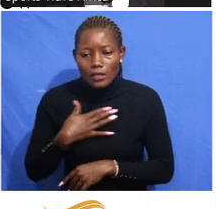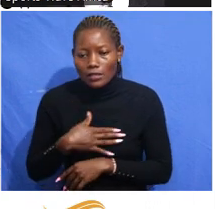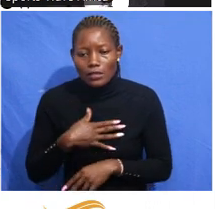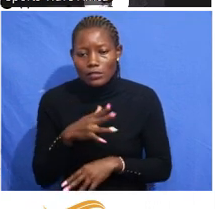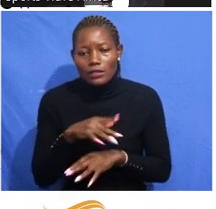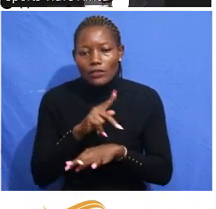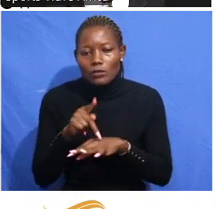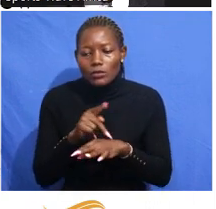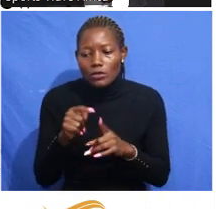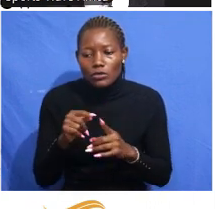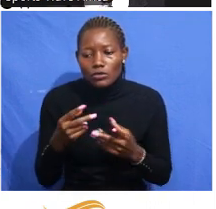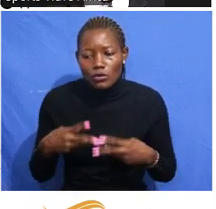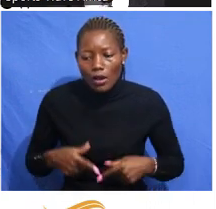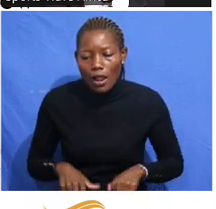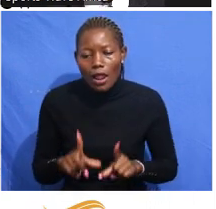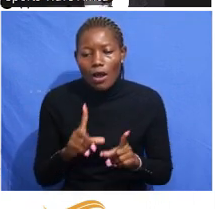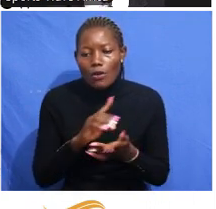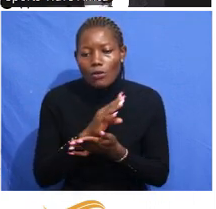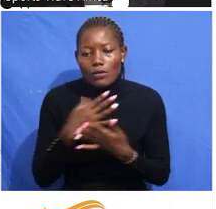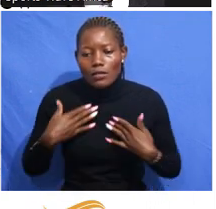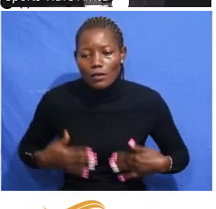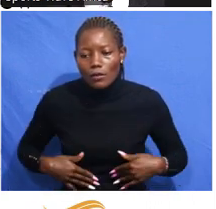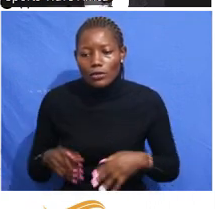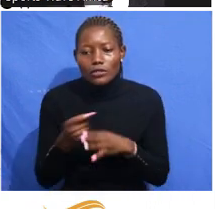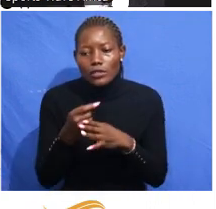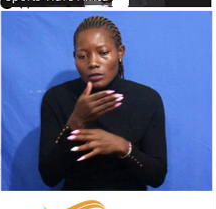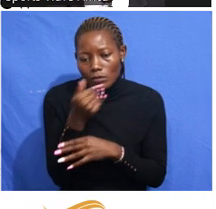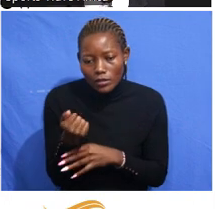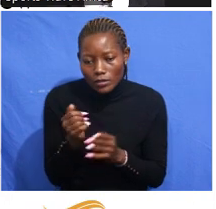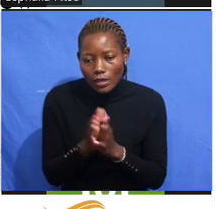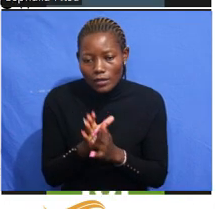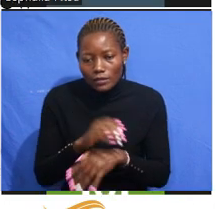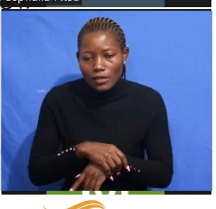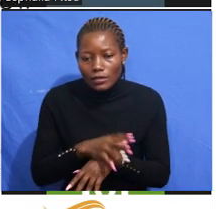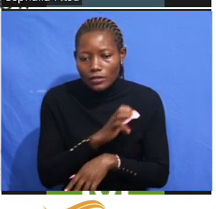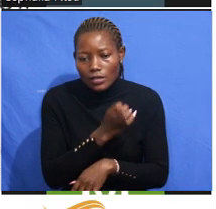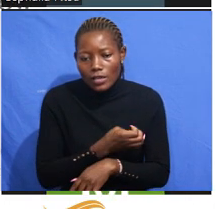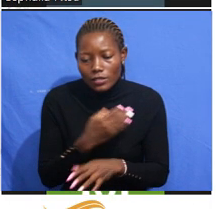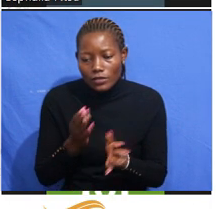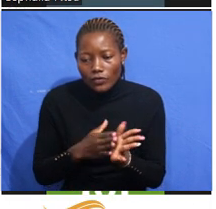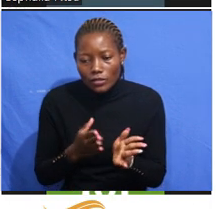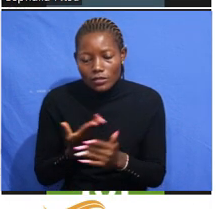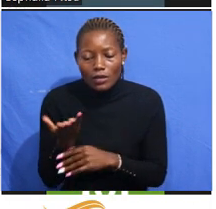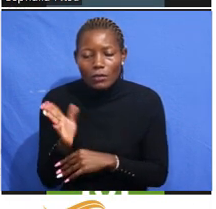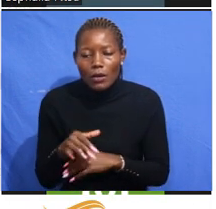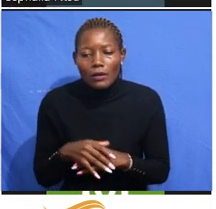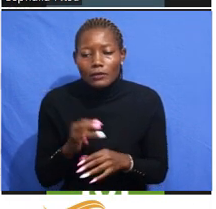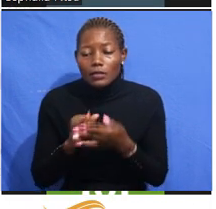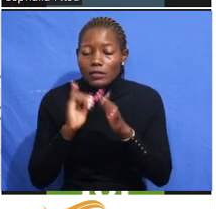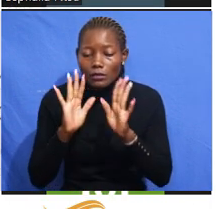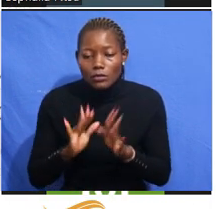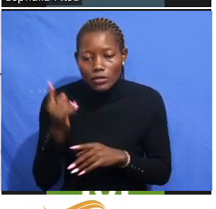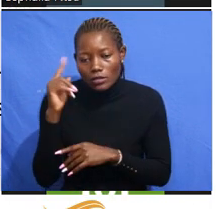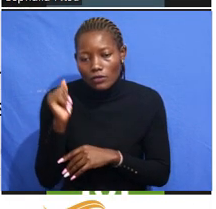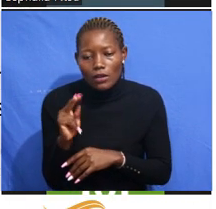train better, perform better, and recover quicker. So that's the importance of anatomy and